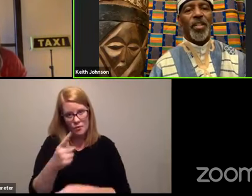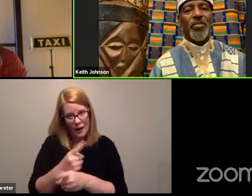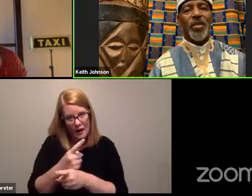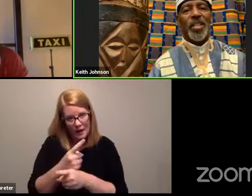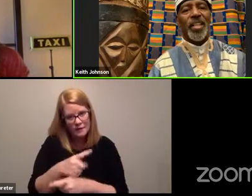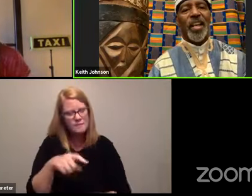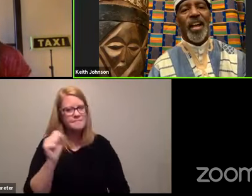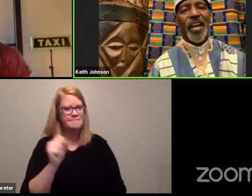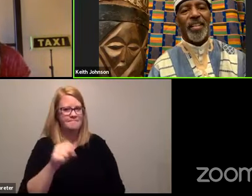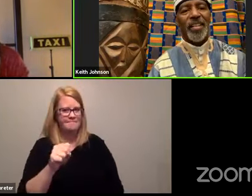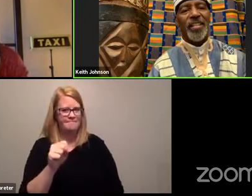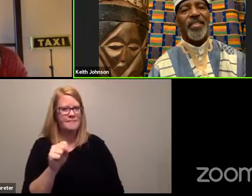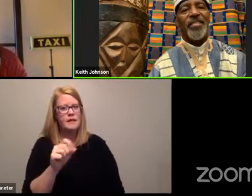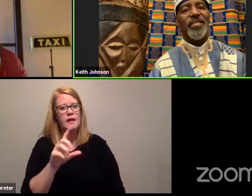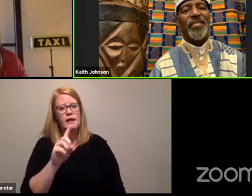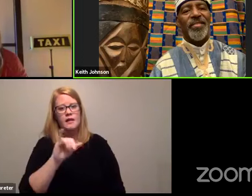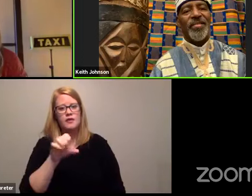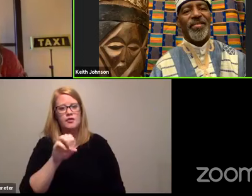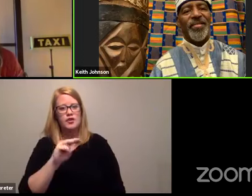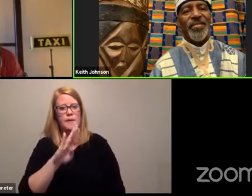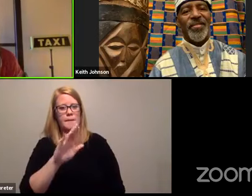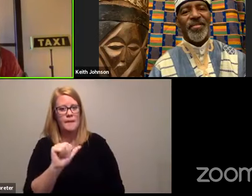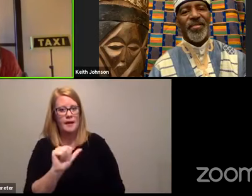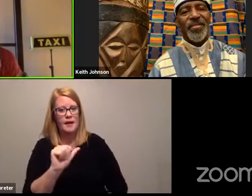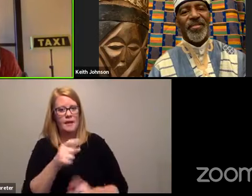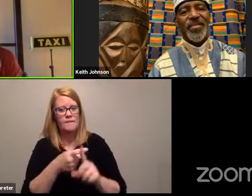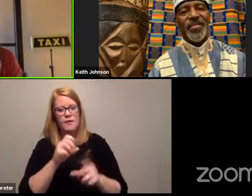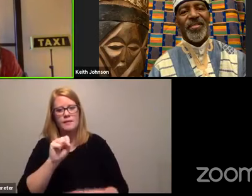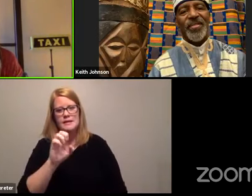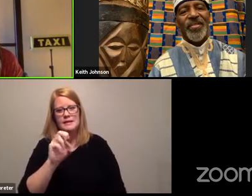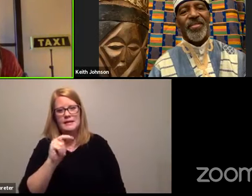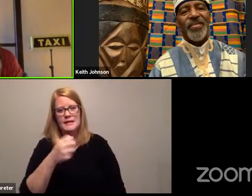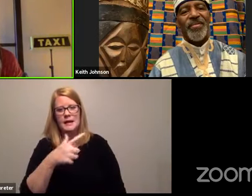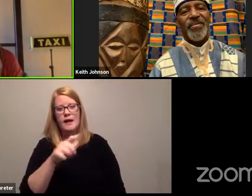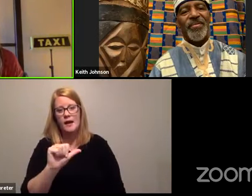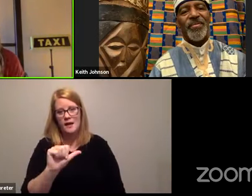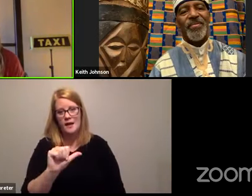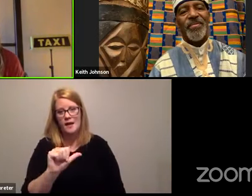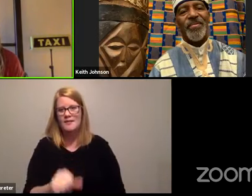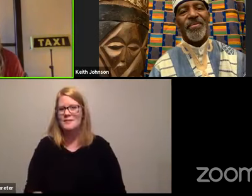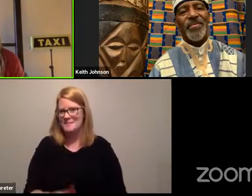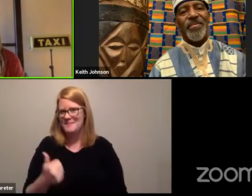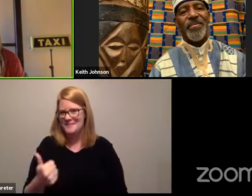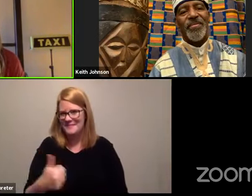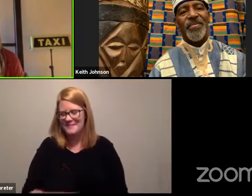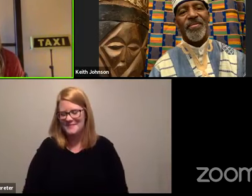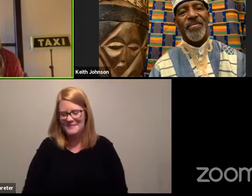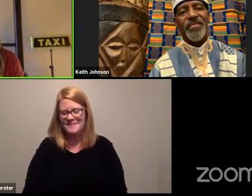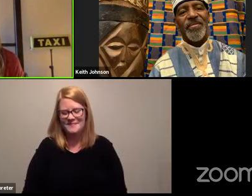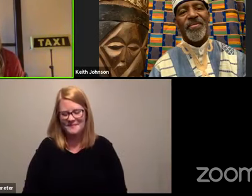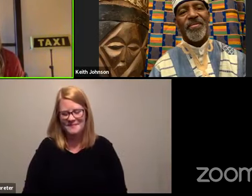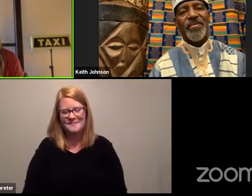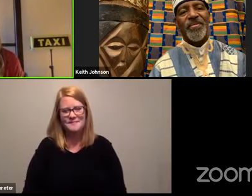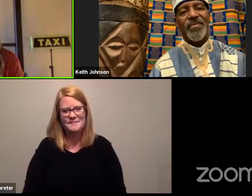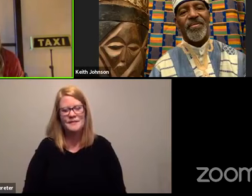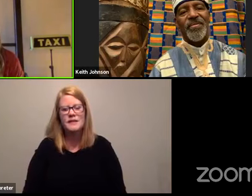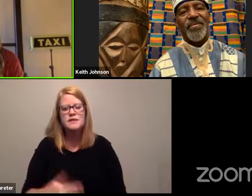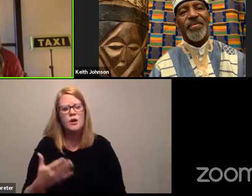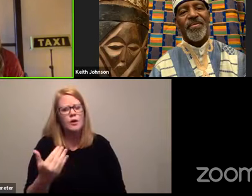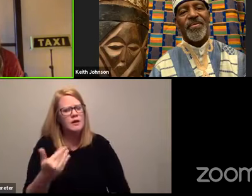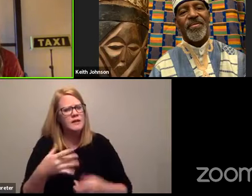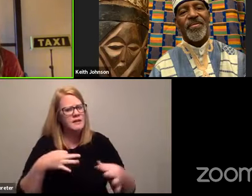This one is from Senegal. Great. So tell us how you became a